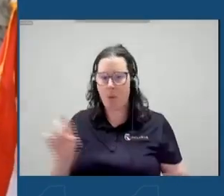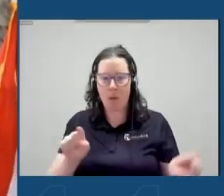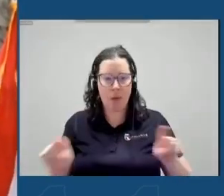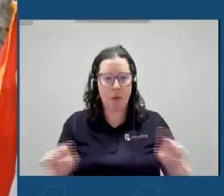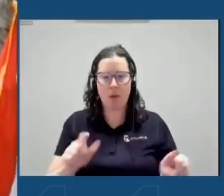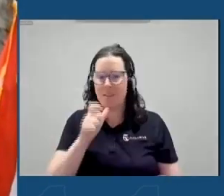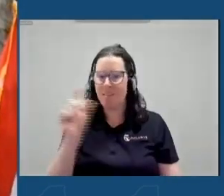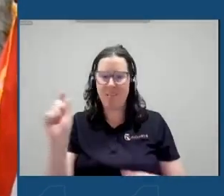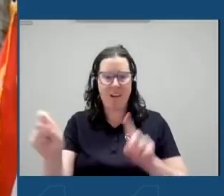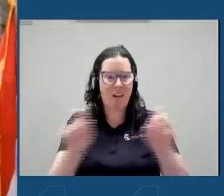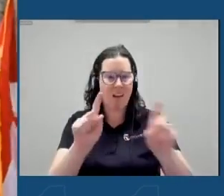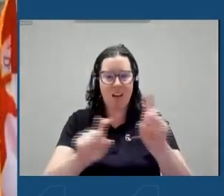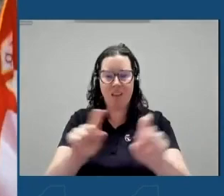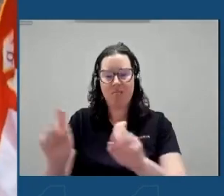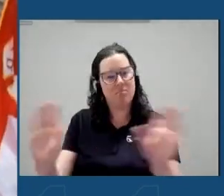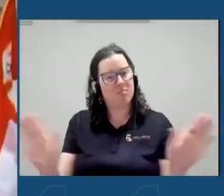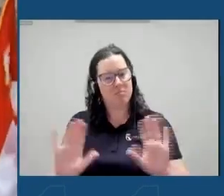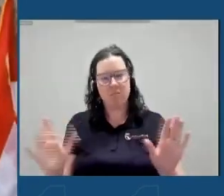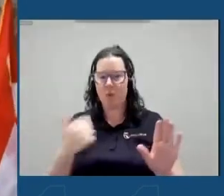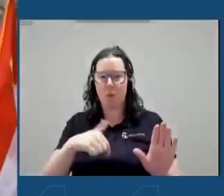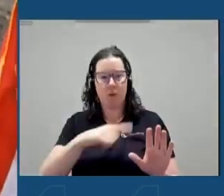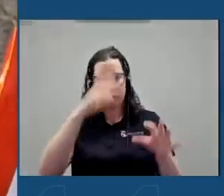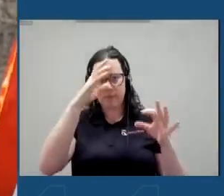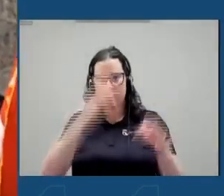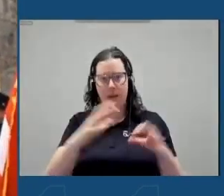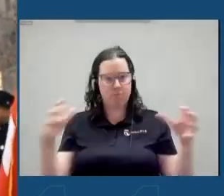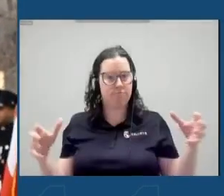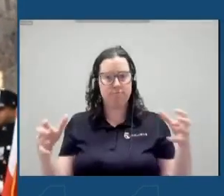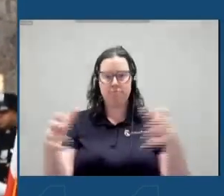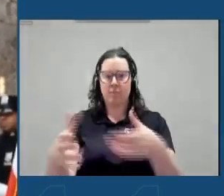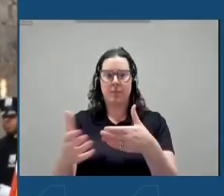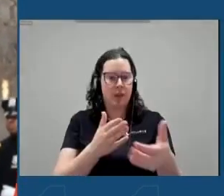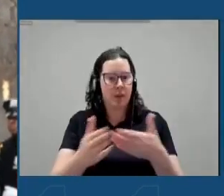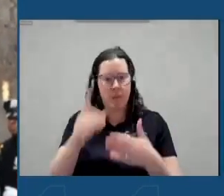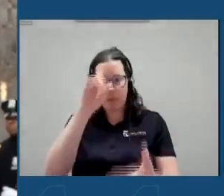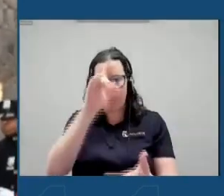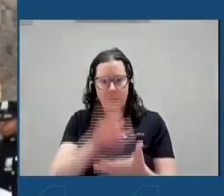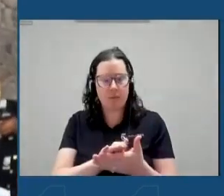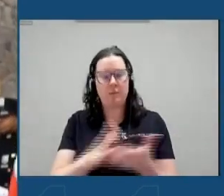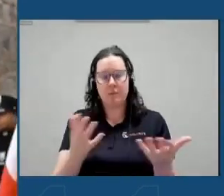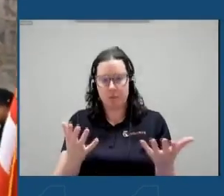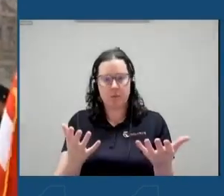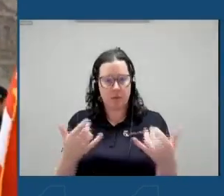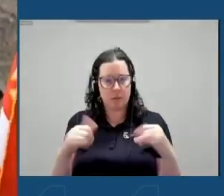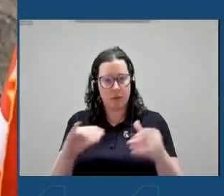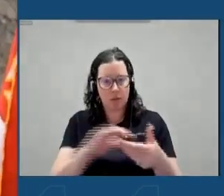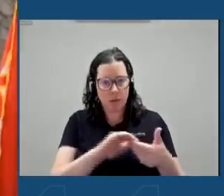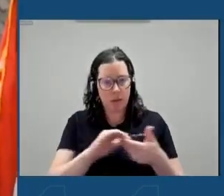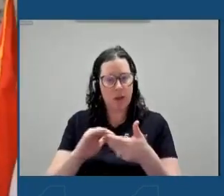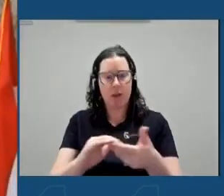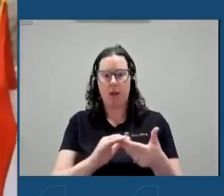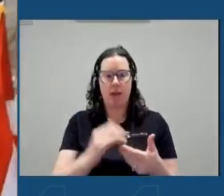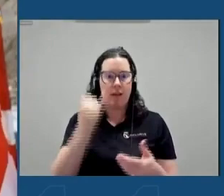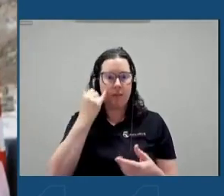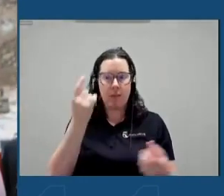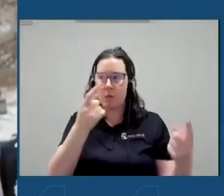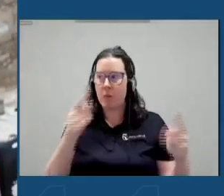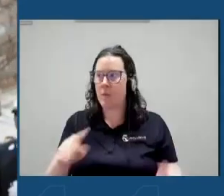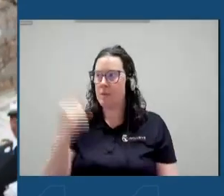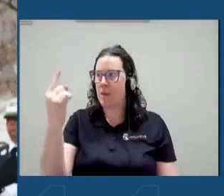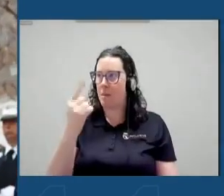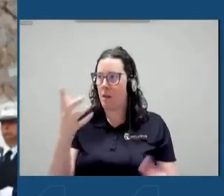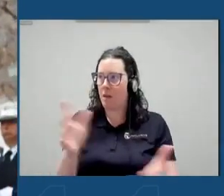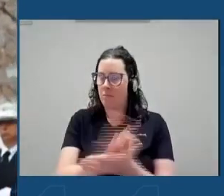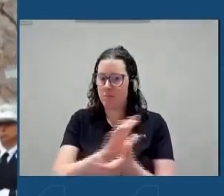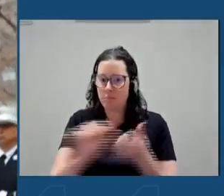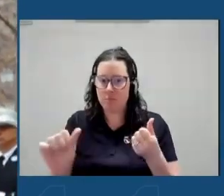resolve against terrorism wherever it rears its ugly head, whether it be here in the homeland or abroad. And that is our commitment to the people of